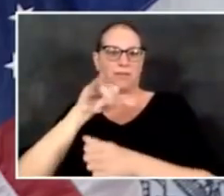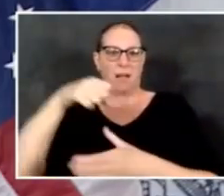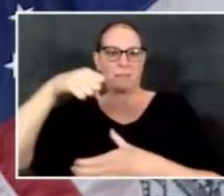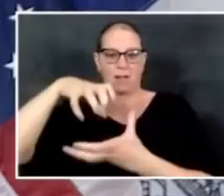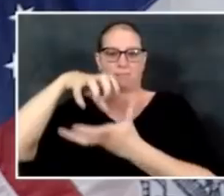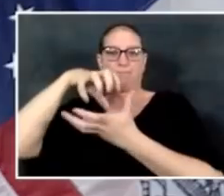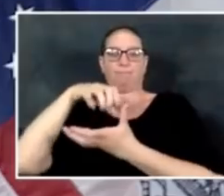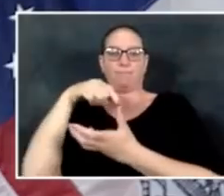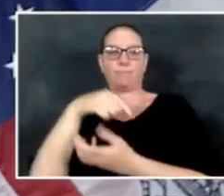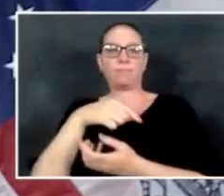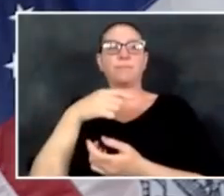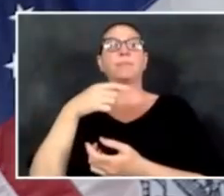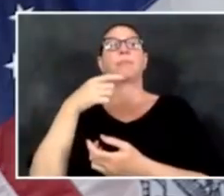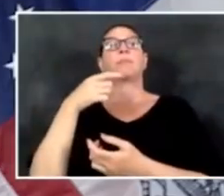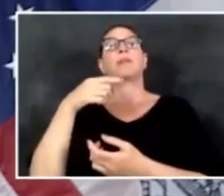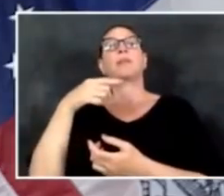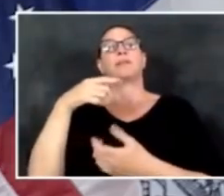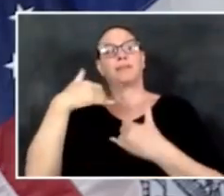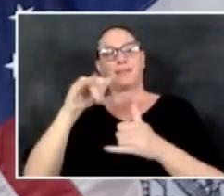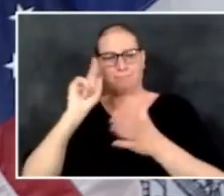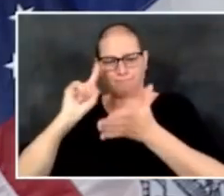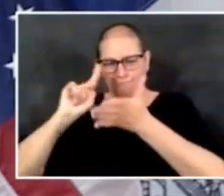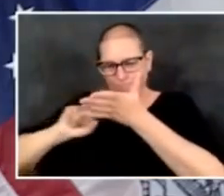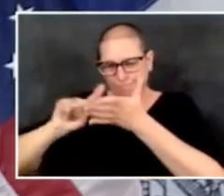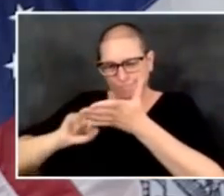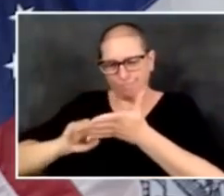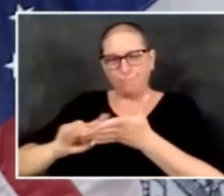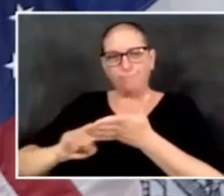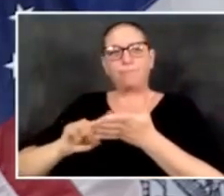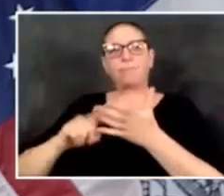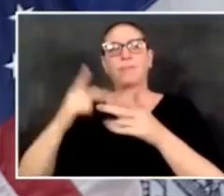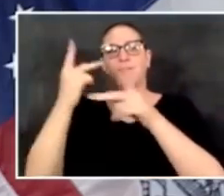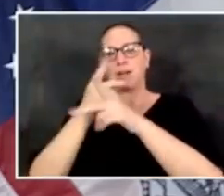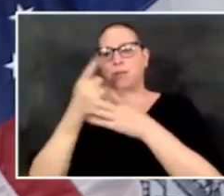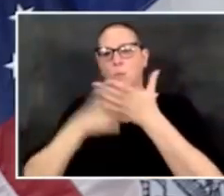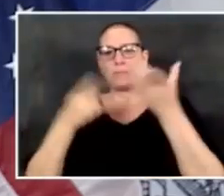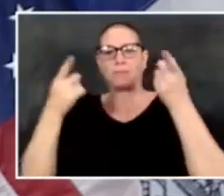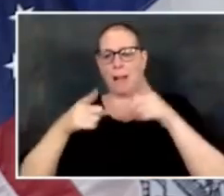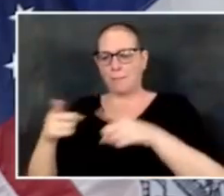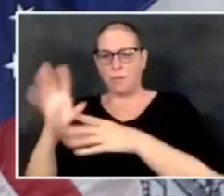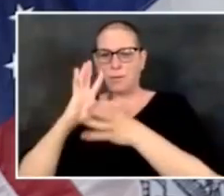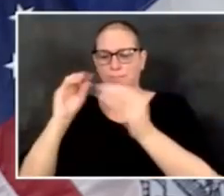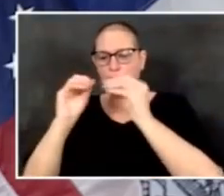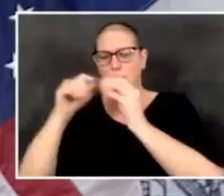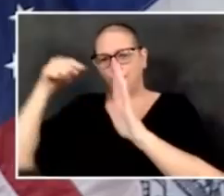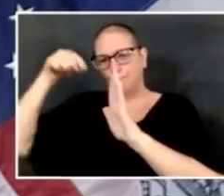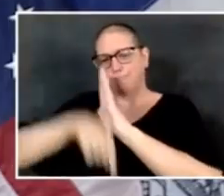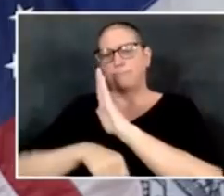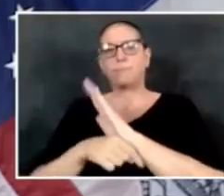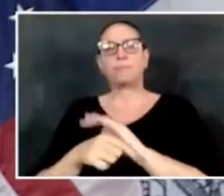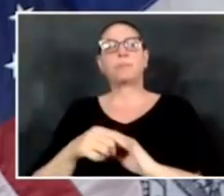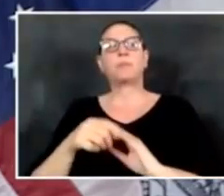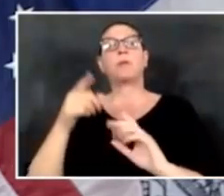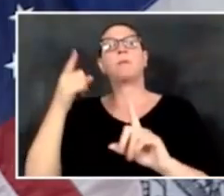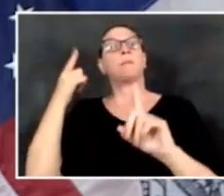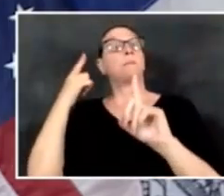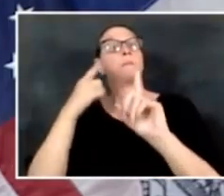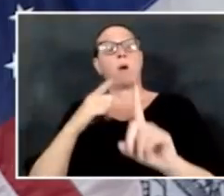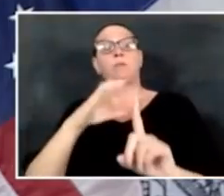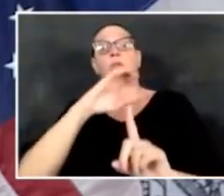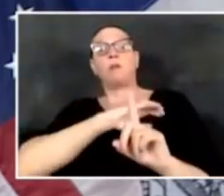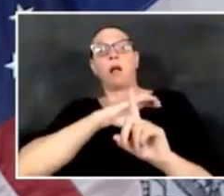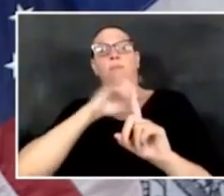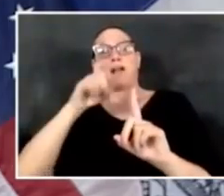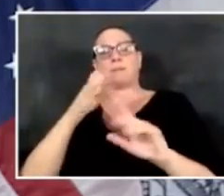think we got to be better. And that's what was most troubling to me. Yeah, and to the point, Ashley,